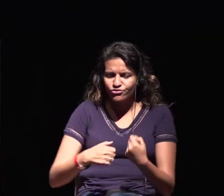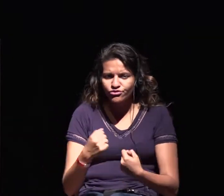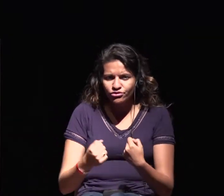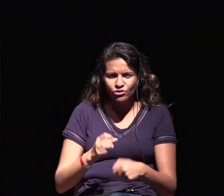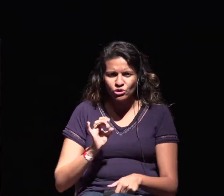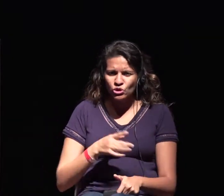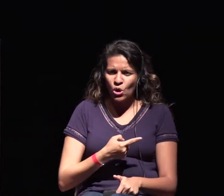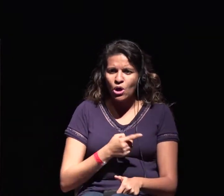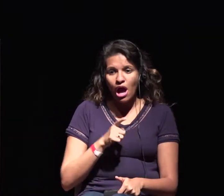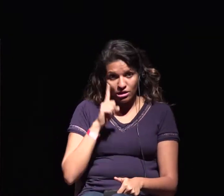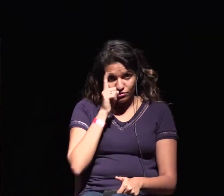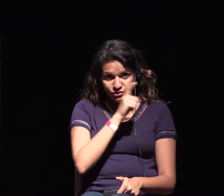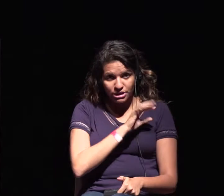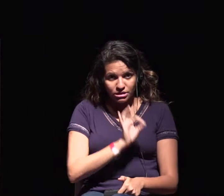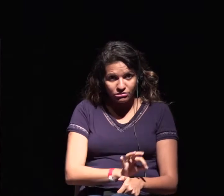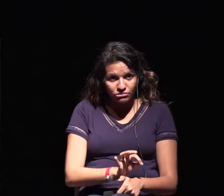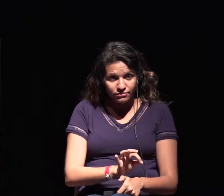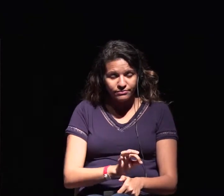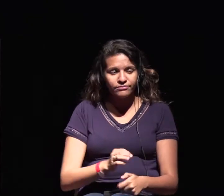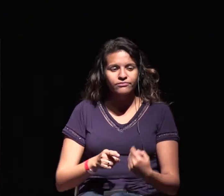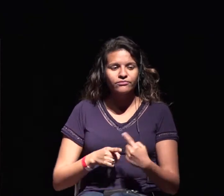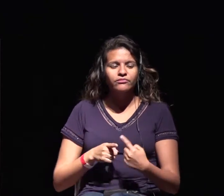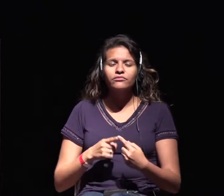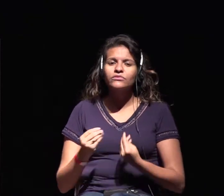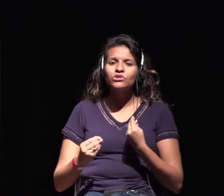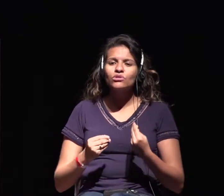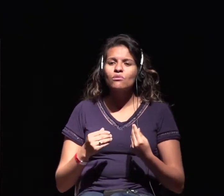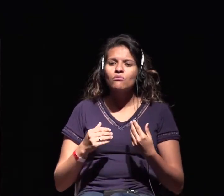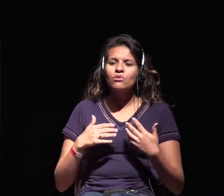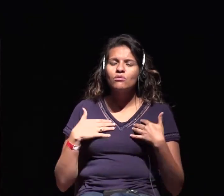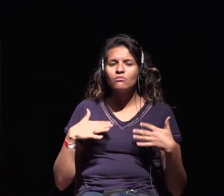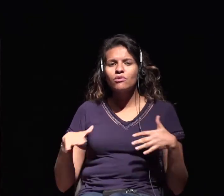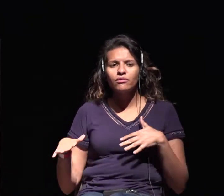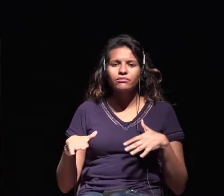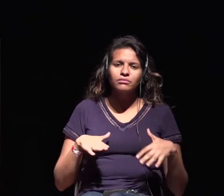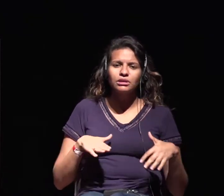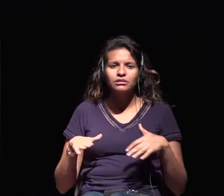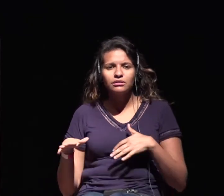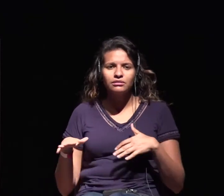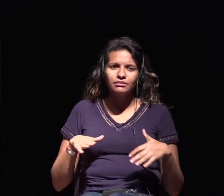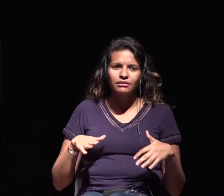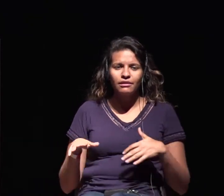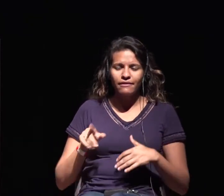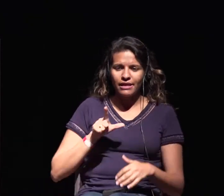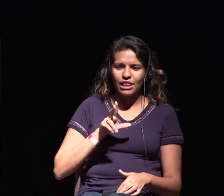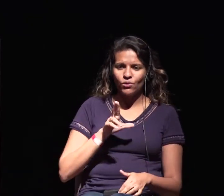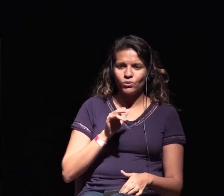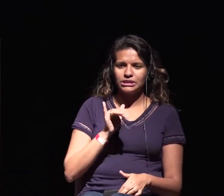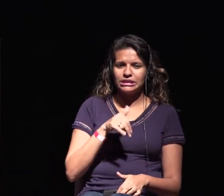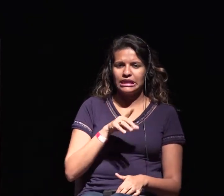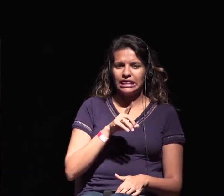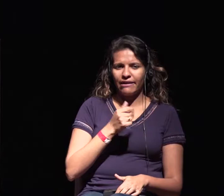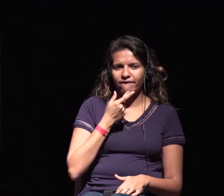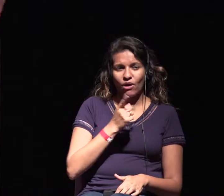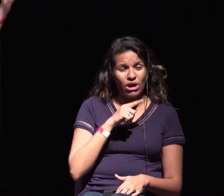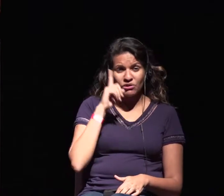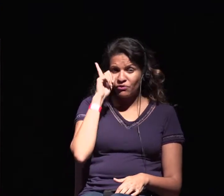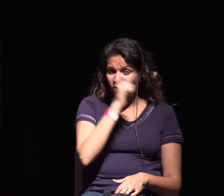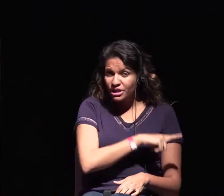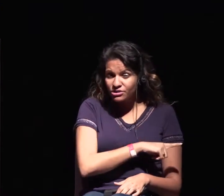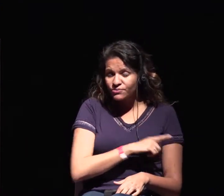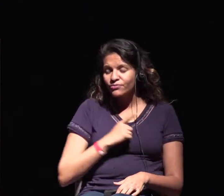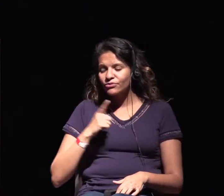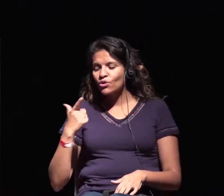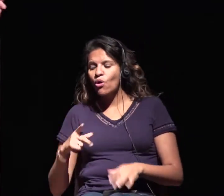to keep in her head, and another participant, Tony Holder, created his own flip card score to help him remember the sequence. So what you